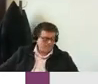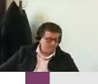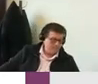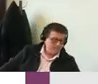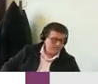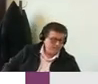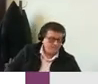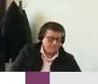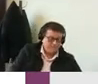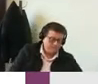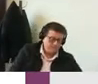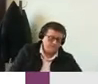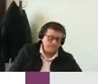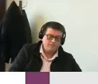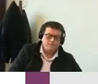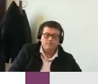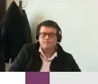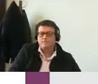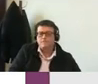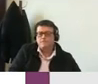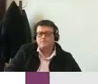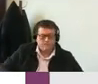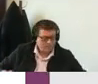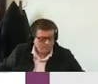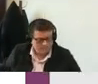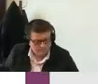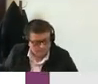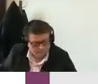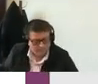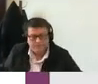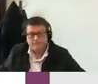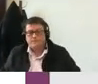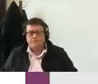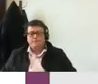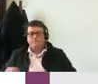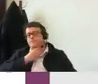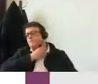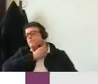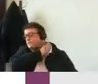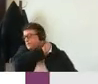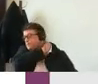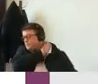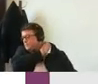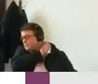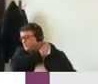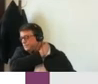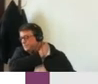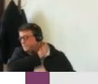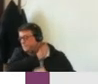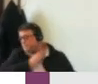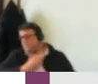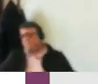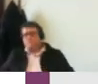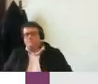You remember when you registered, we asked a couple of questions there. And the first question, I just want to run over